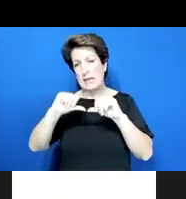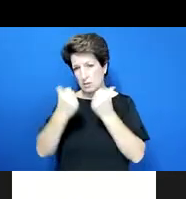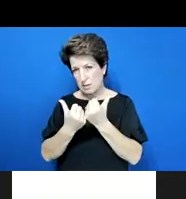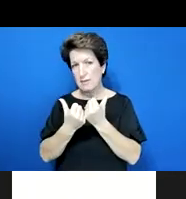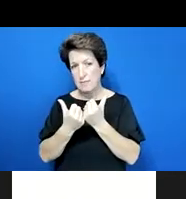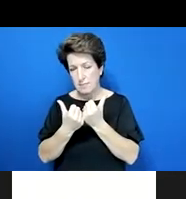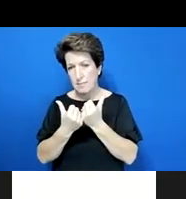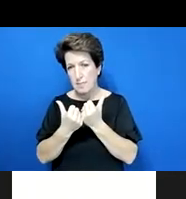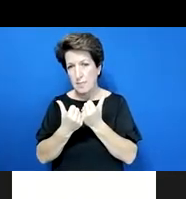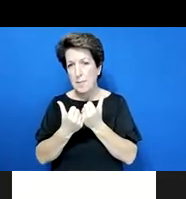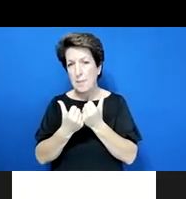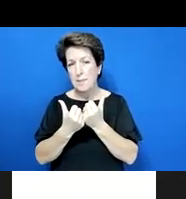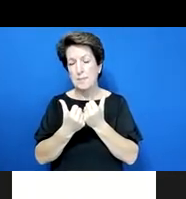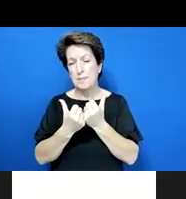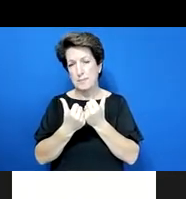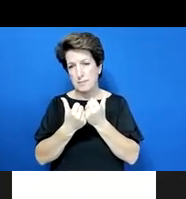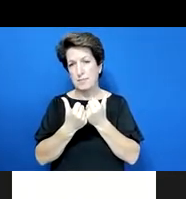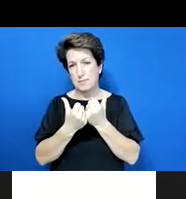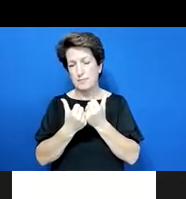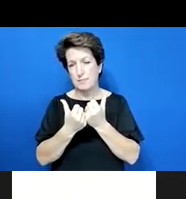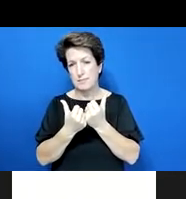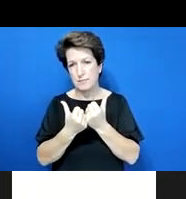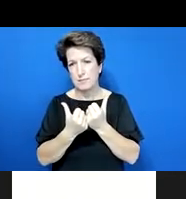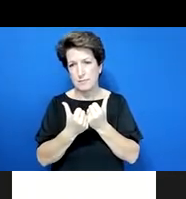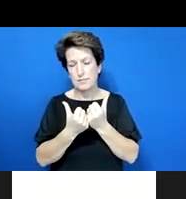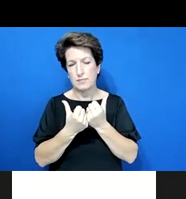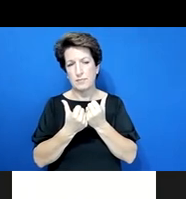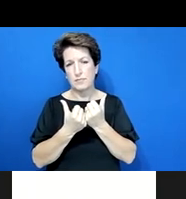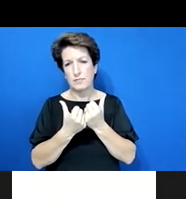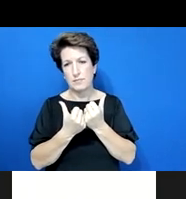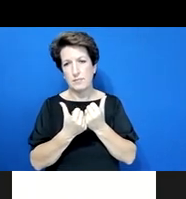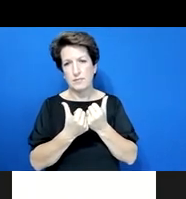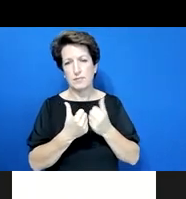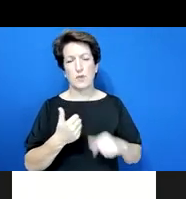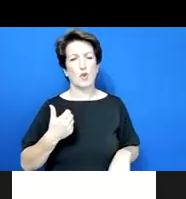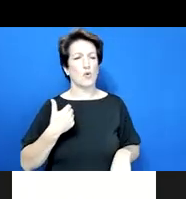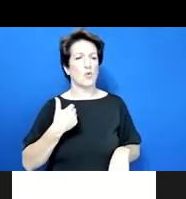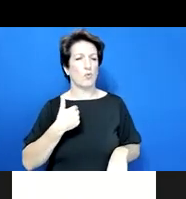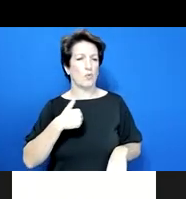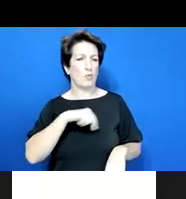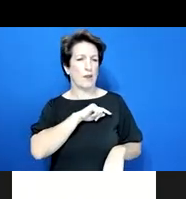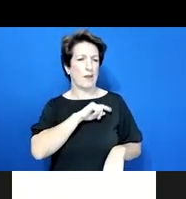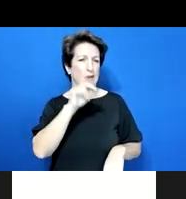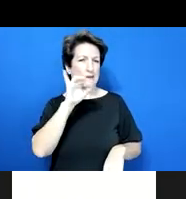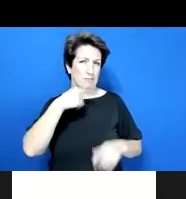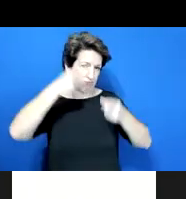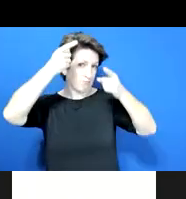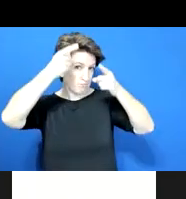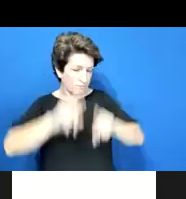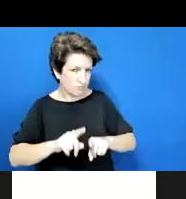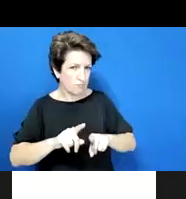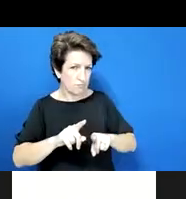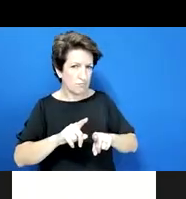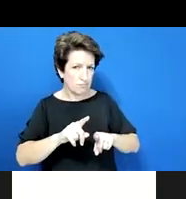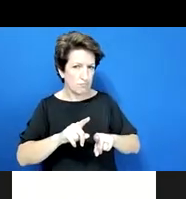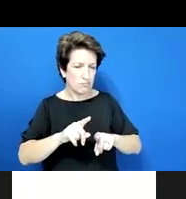remove through their conversation with them, we have had to remove them from